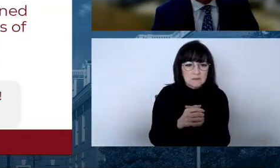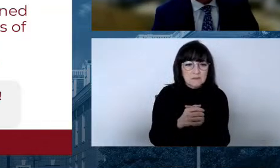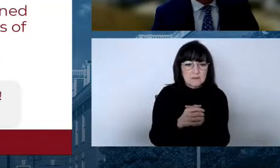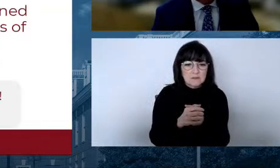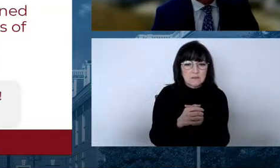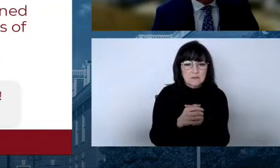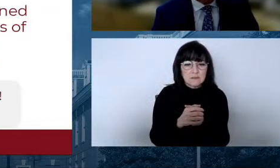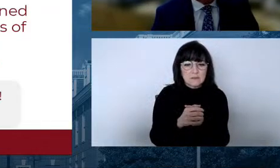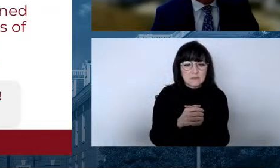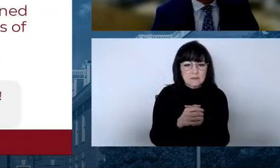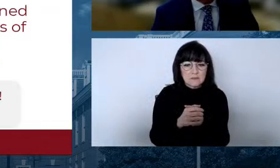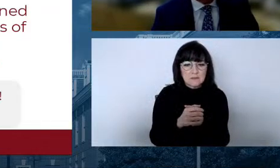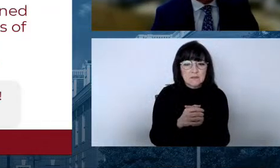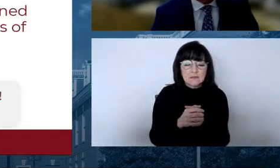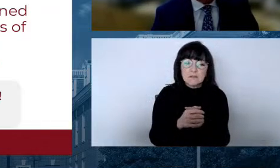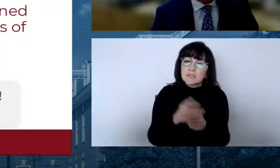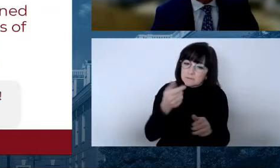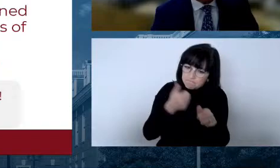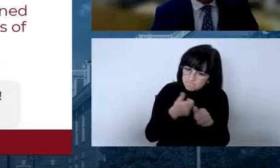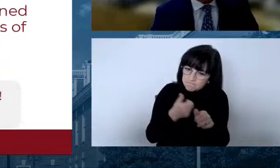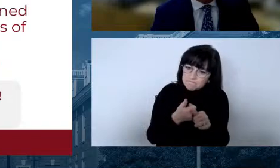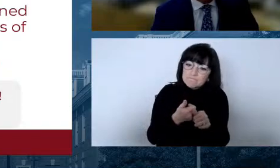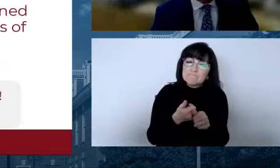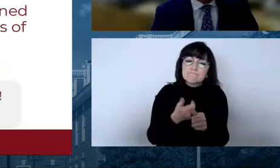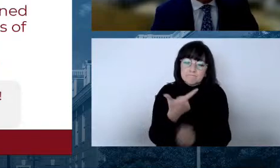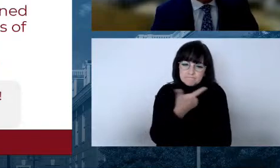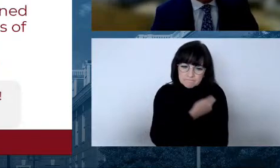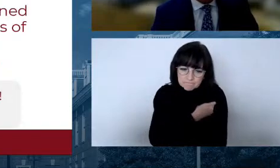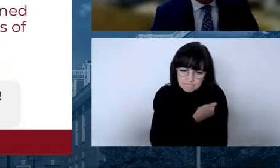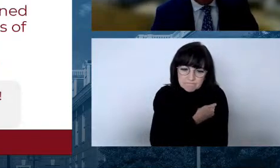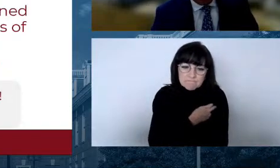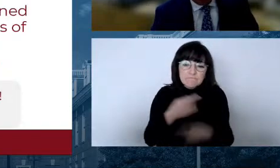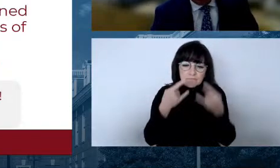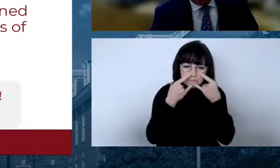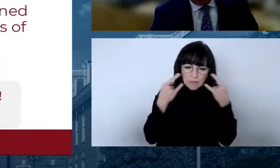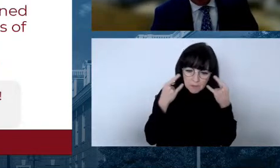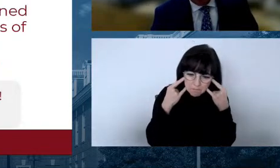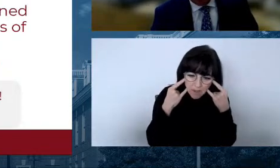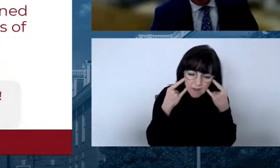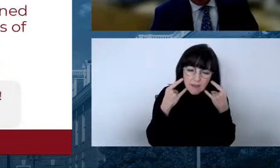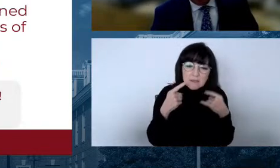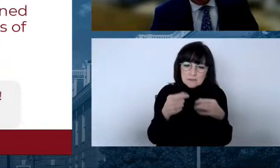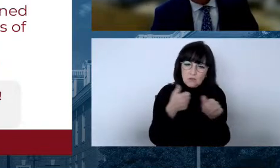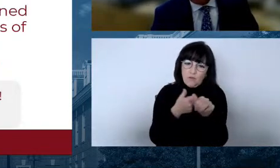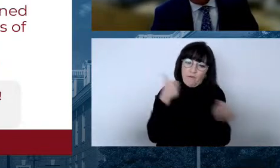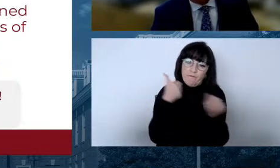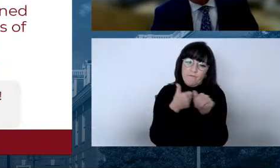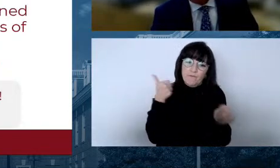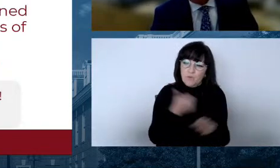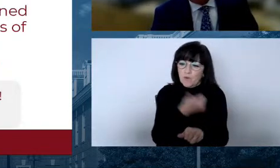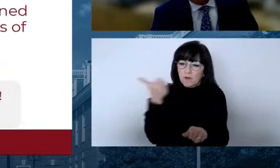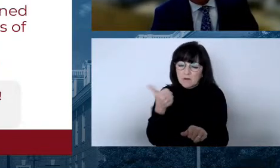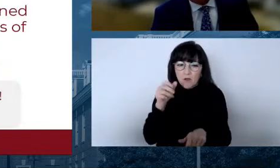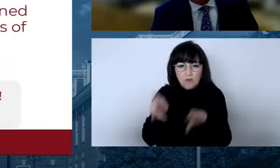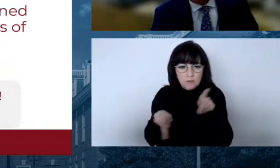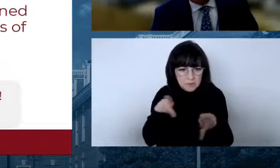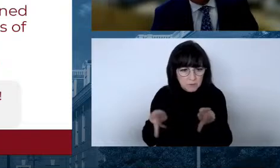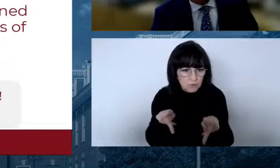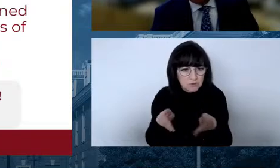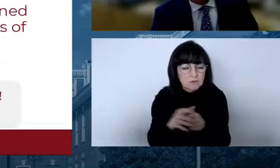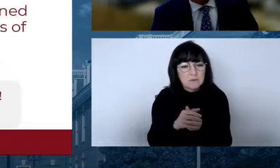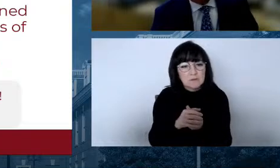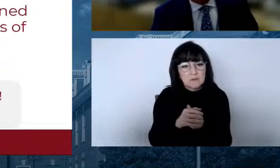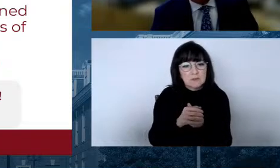getting the COVID vaccine and by using the mask and socially distancing. Our staff, who again have